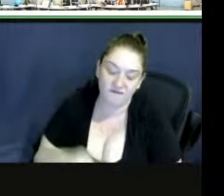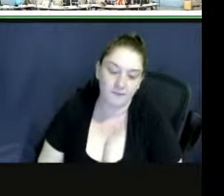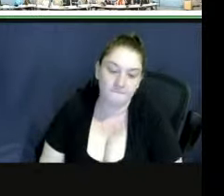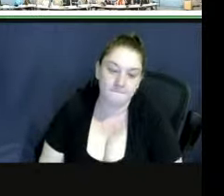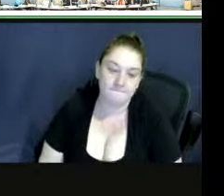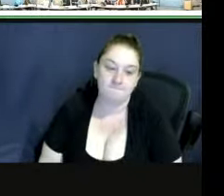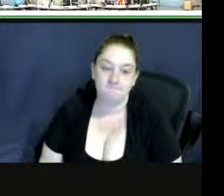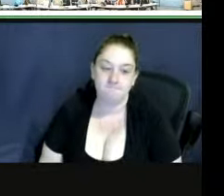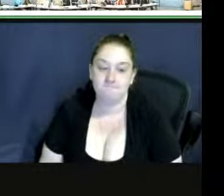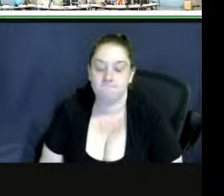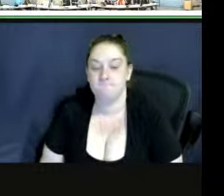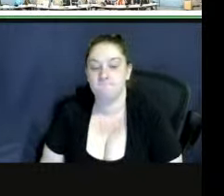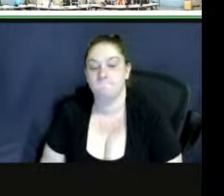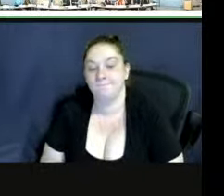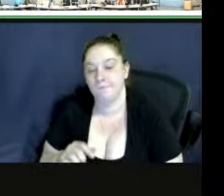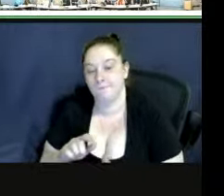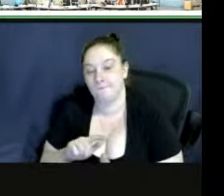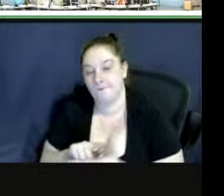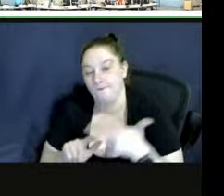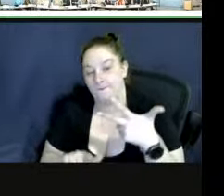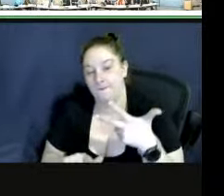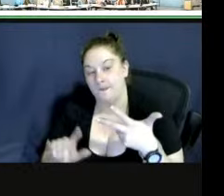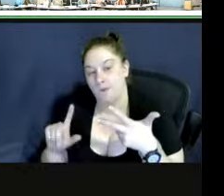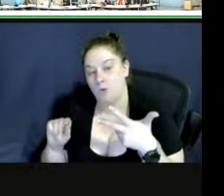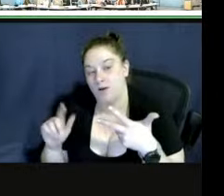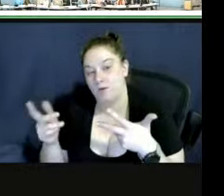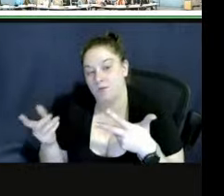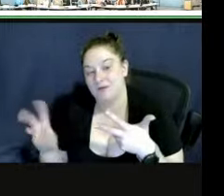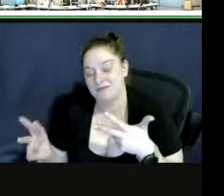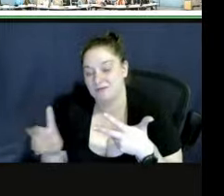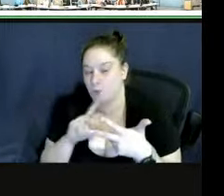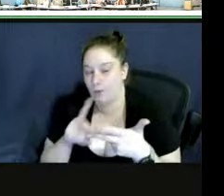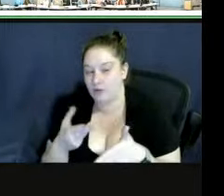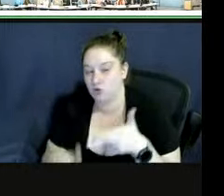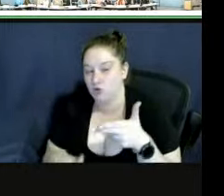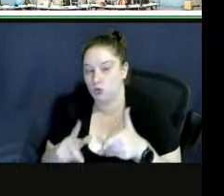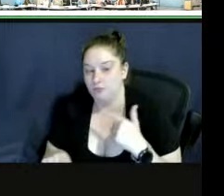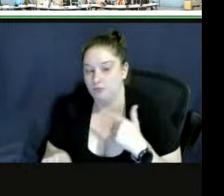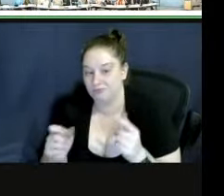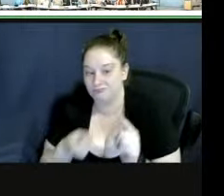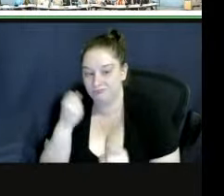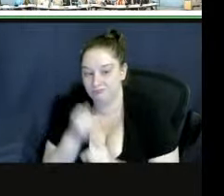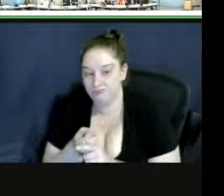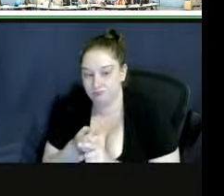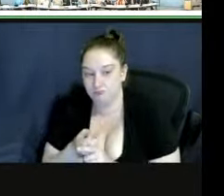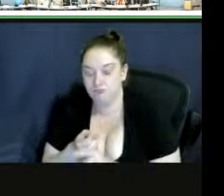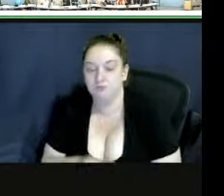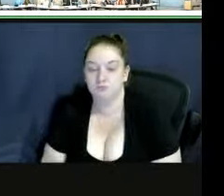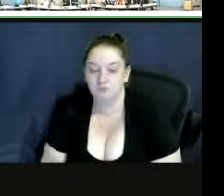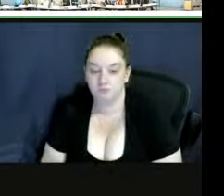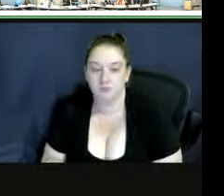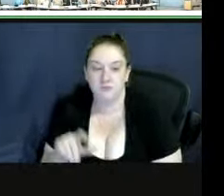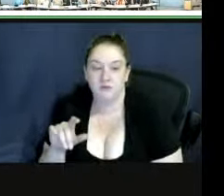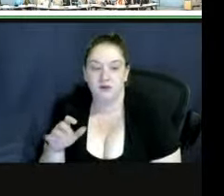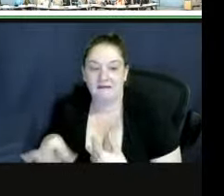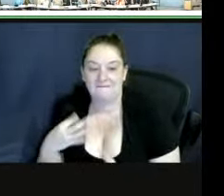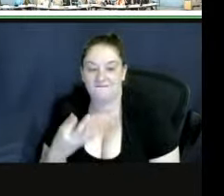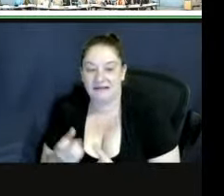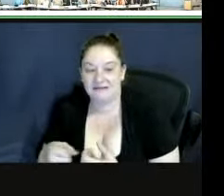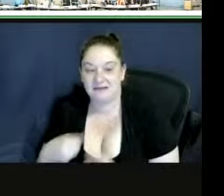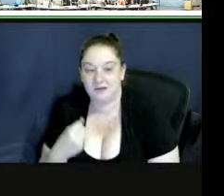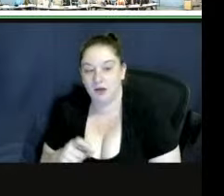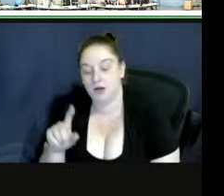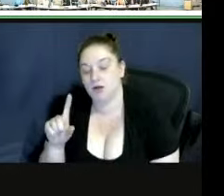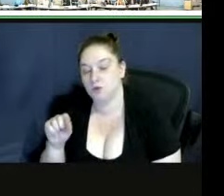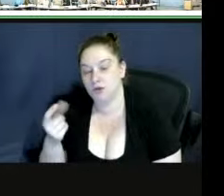2025. The next couple bullets, it's pretty short, but it's very impactful. For fiscal year 2026, which, you